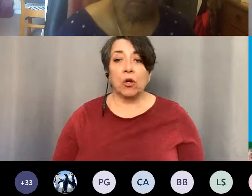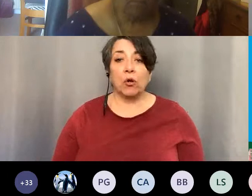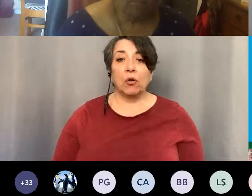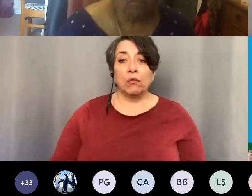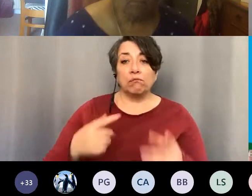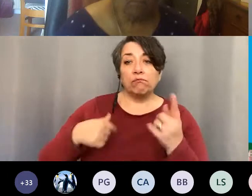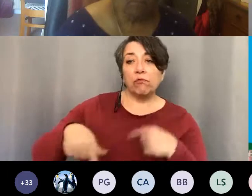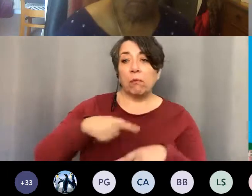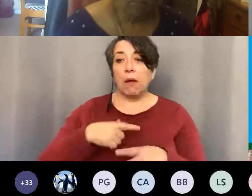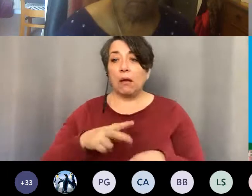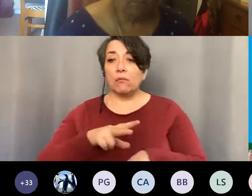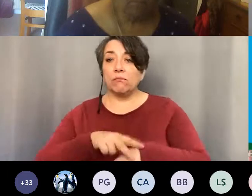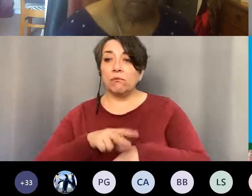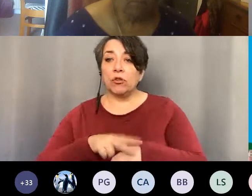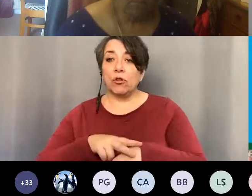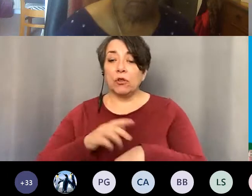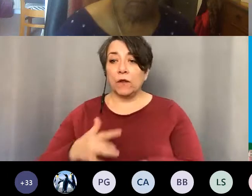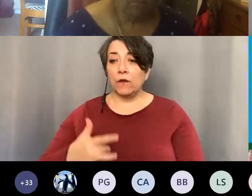that shift.